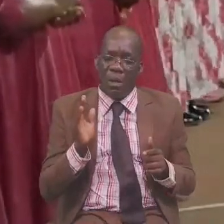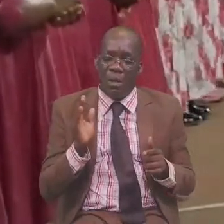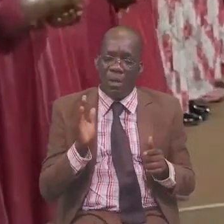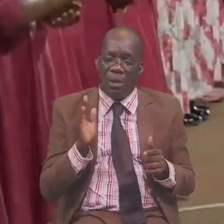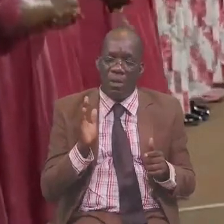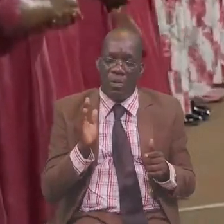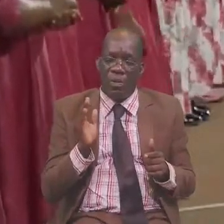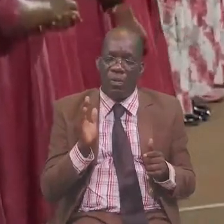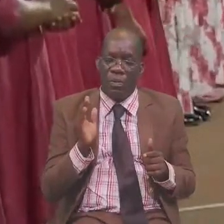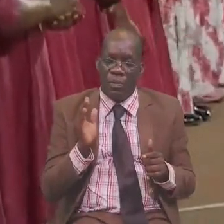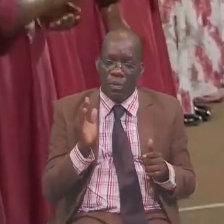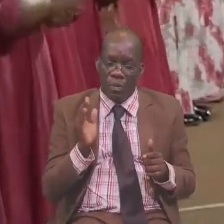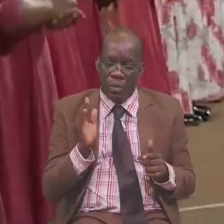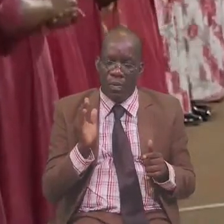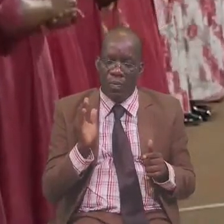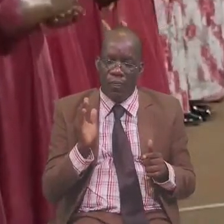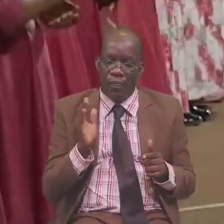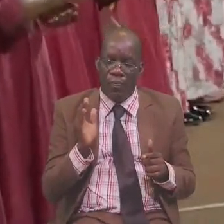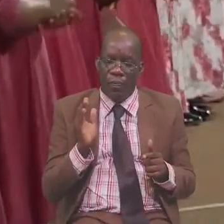God.